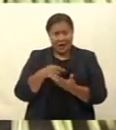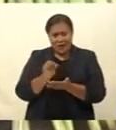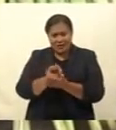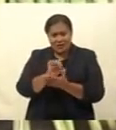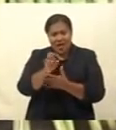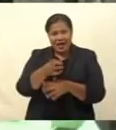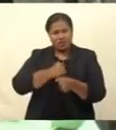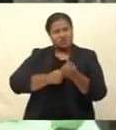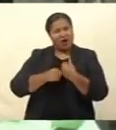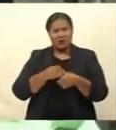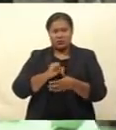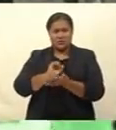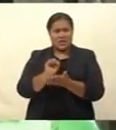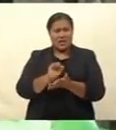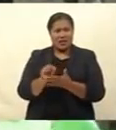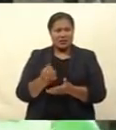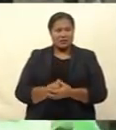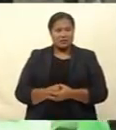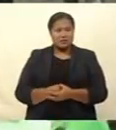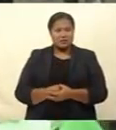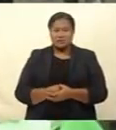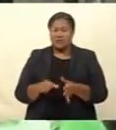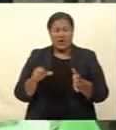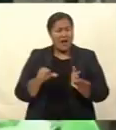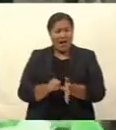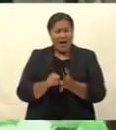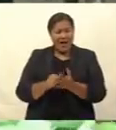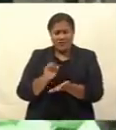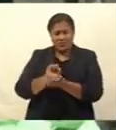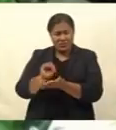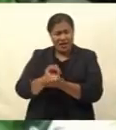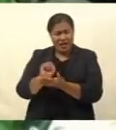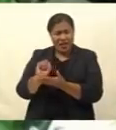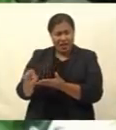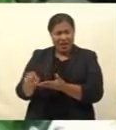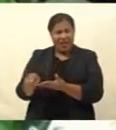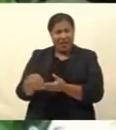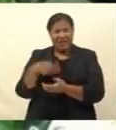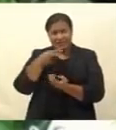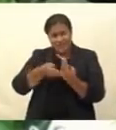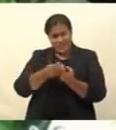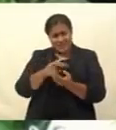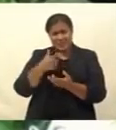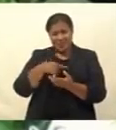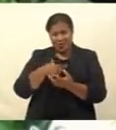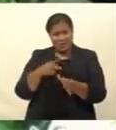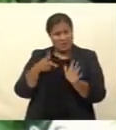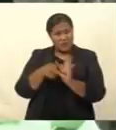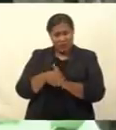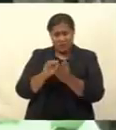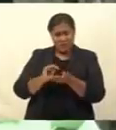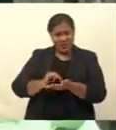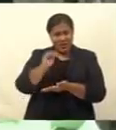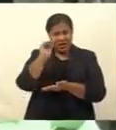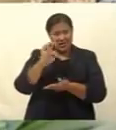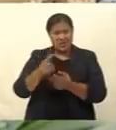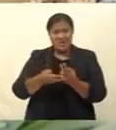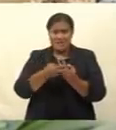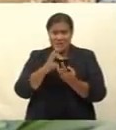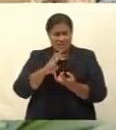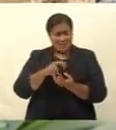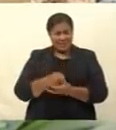to sell their stocks. We are facing a lot of difficulties, especially with the recent price increase of